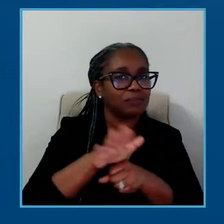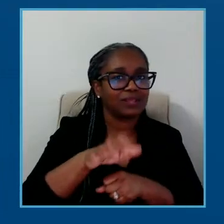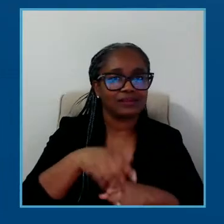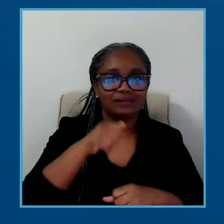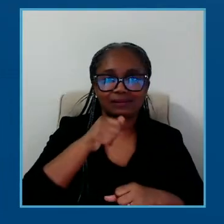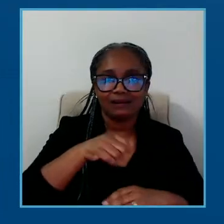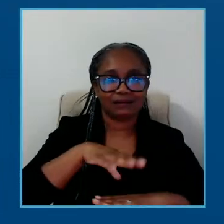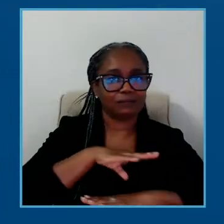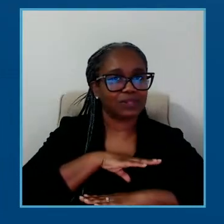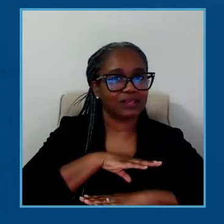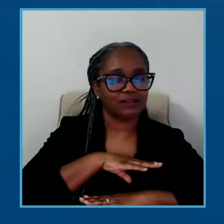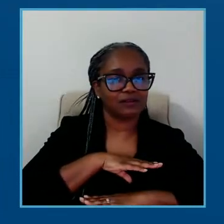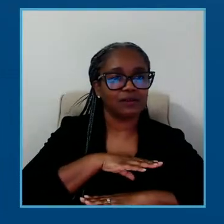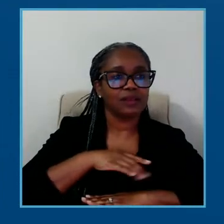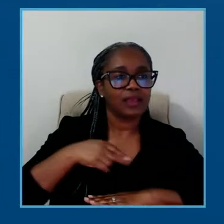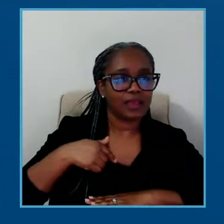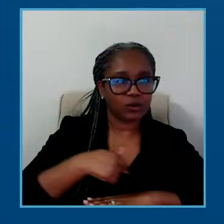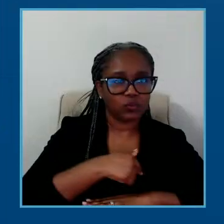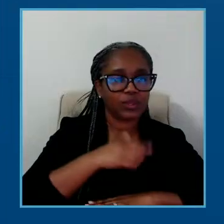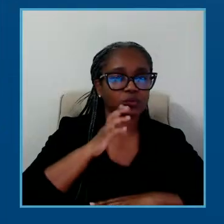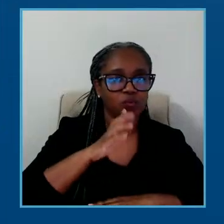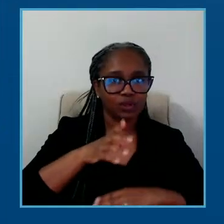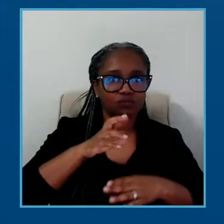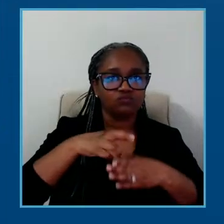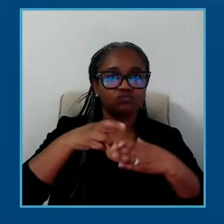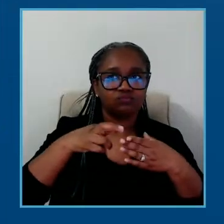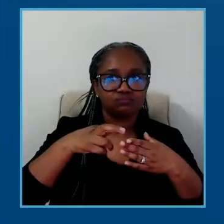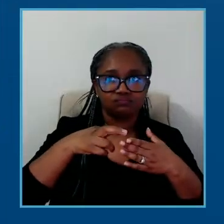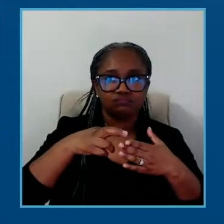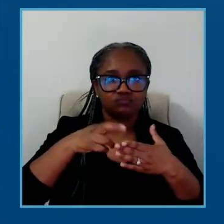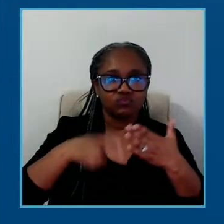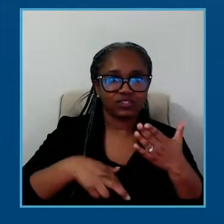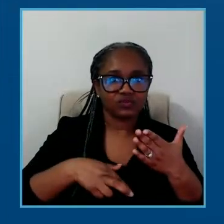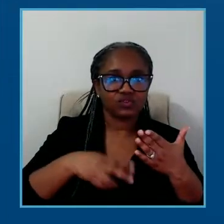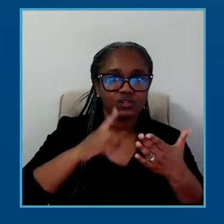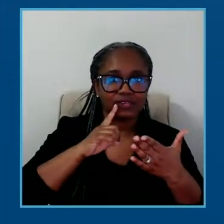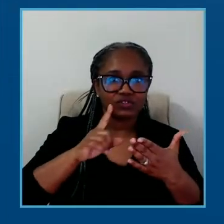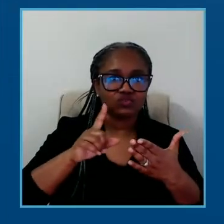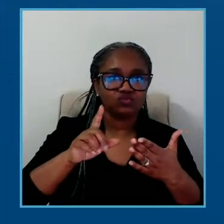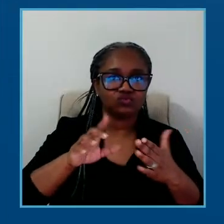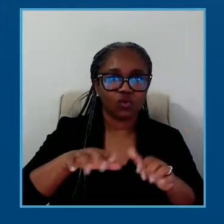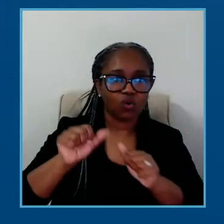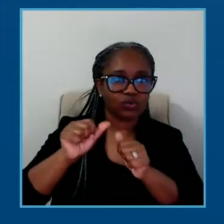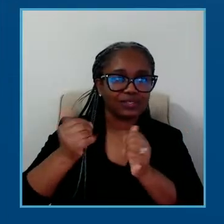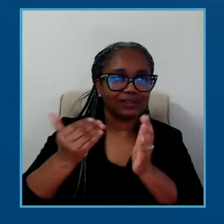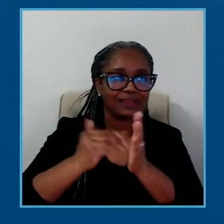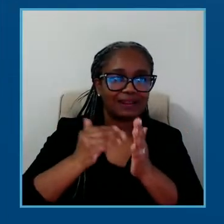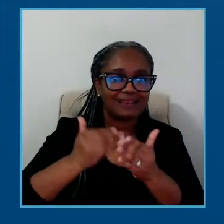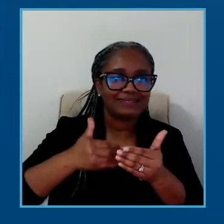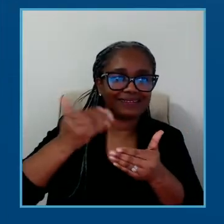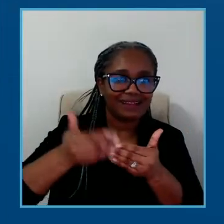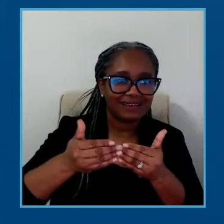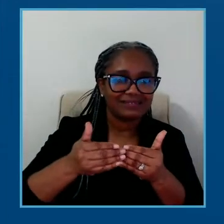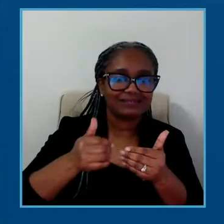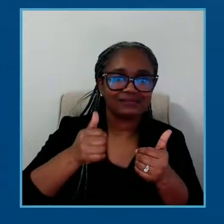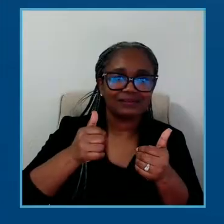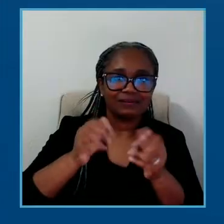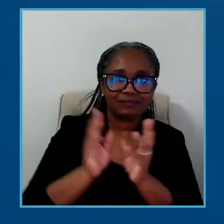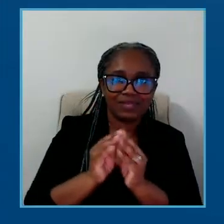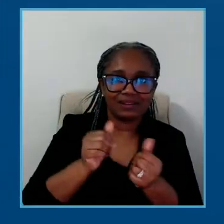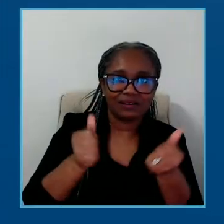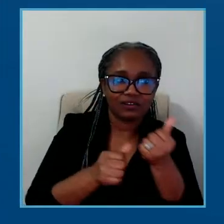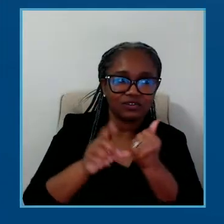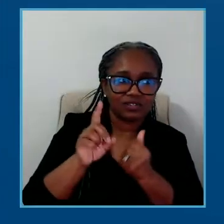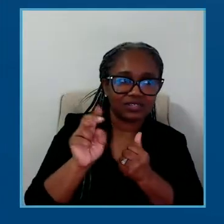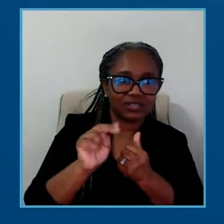practicable at a meeting of the DNC under procedures that guarantee the DNC's gender parity requirements are met, following any other